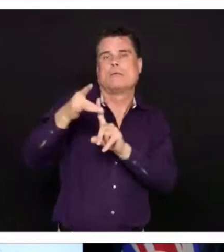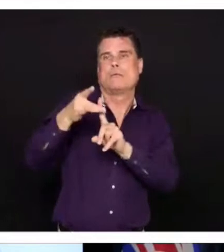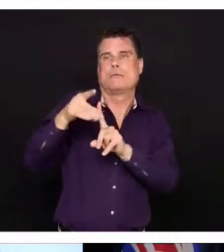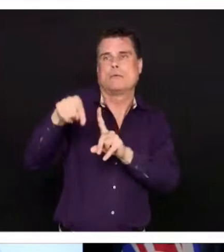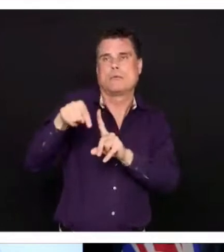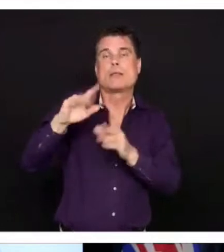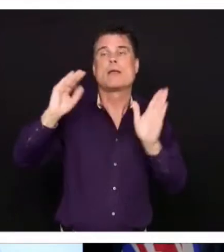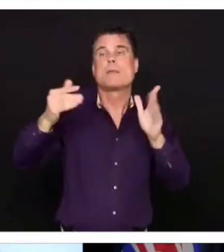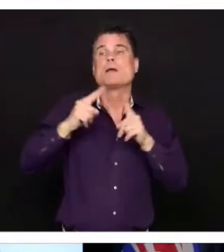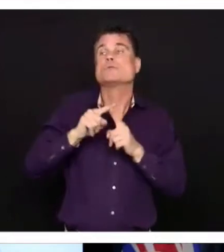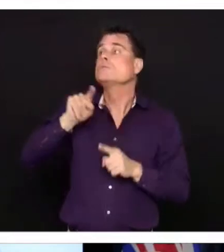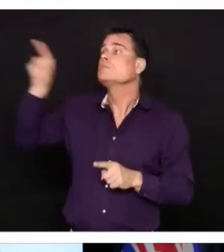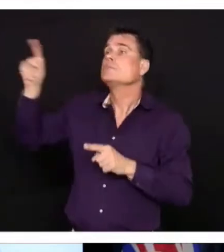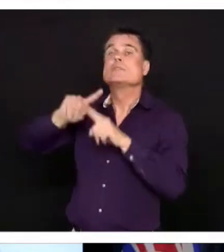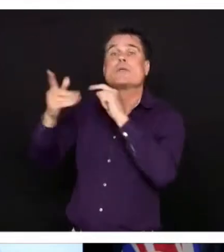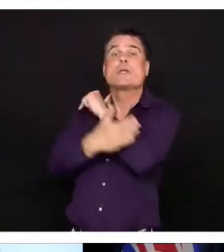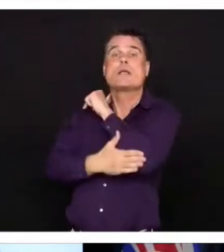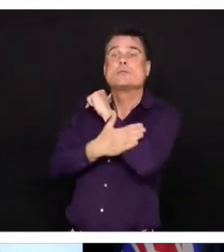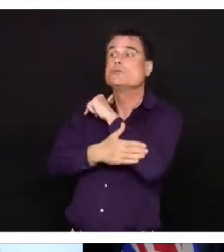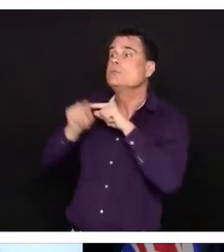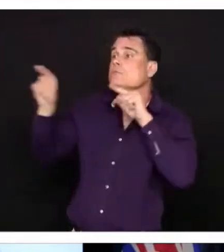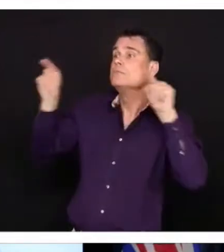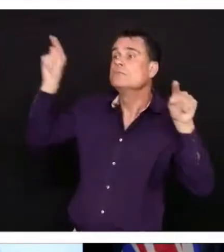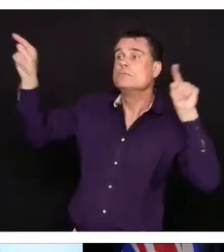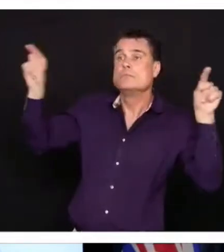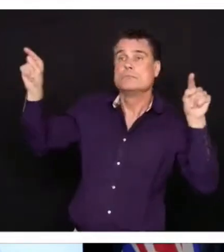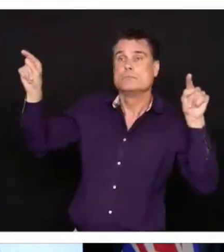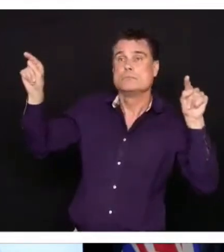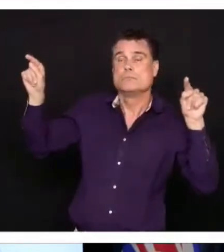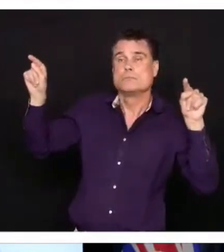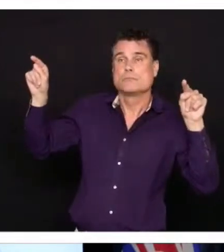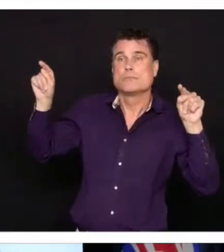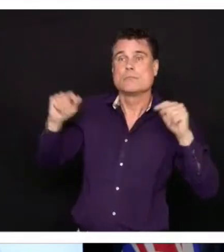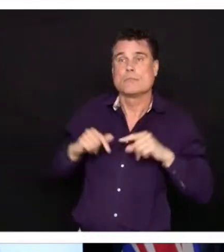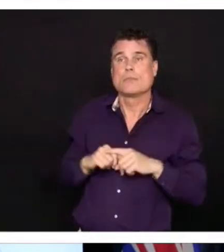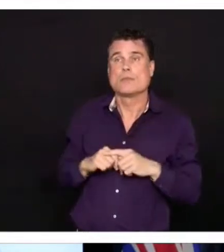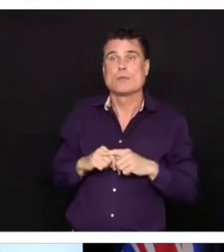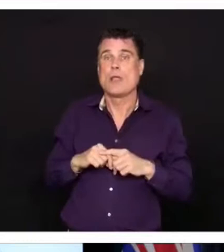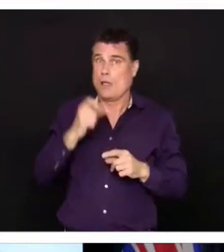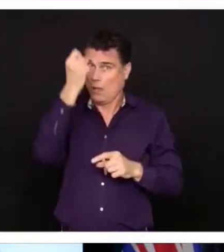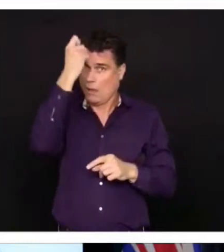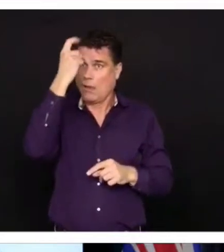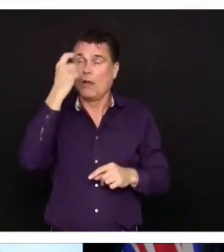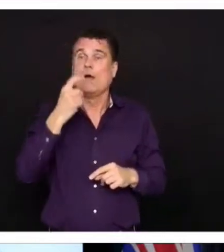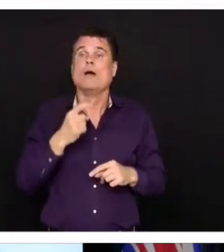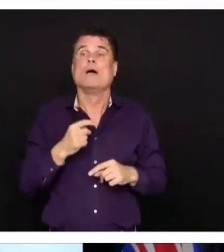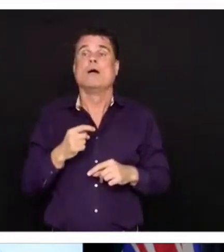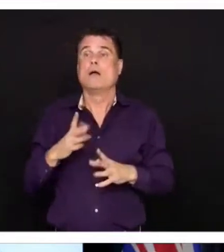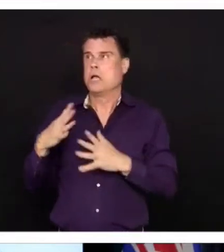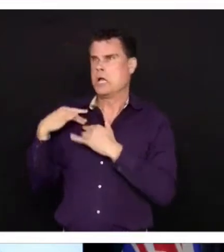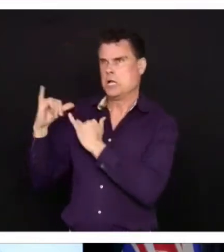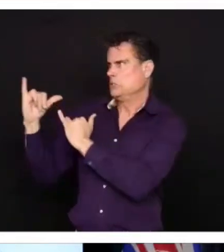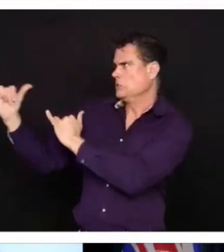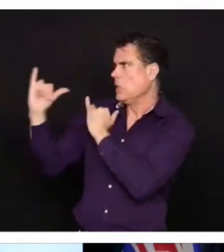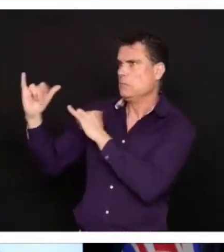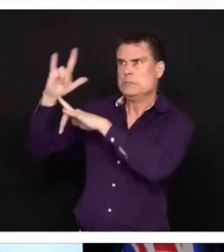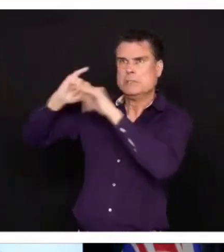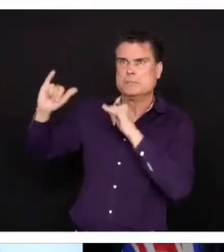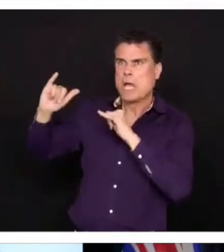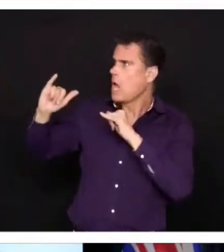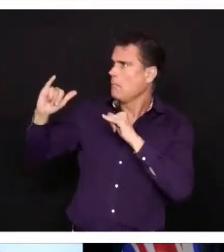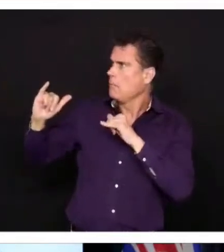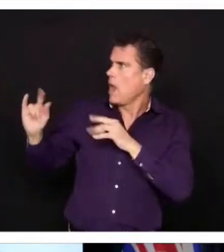why BC is a little bit farther out than the rest of Canada is because we hit that marker first. We